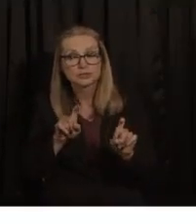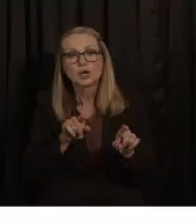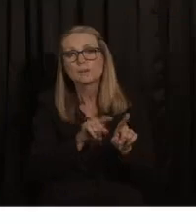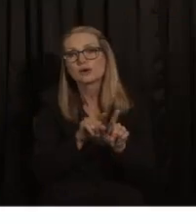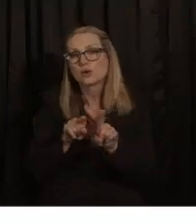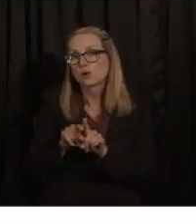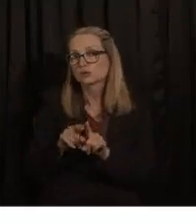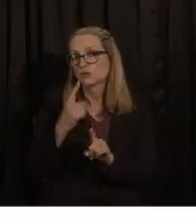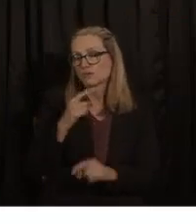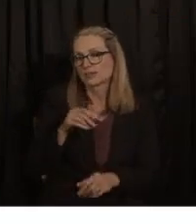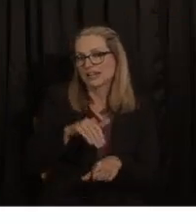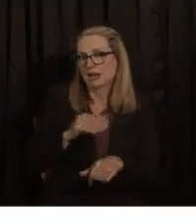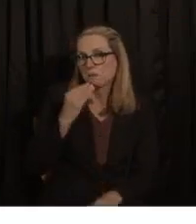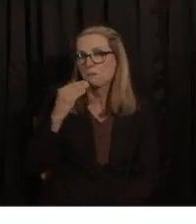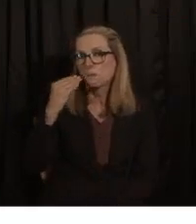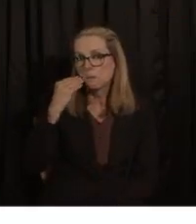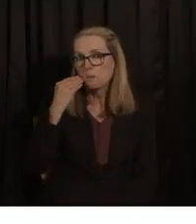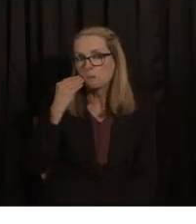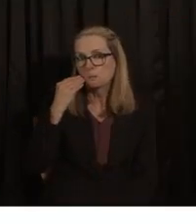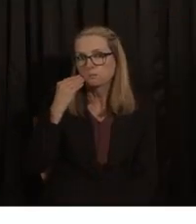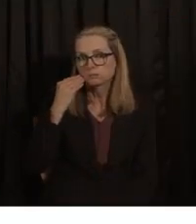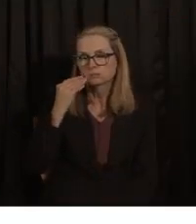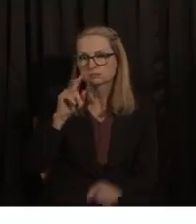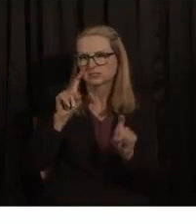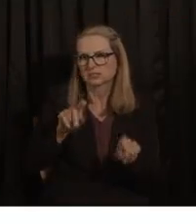delivered directly to your door.